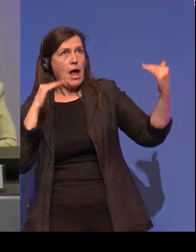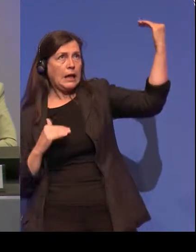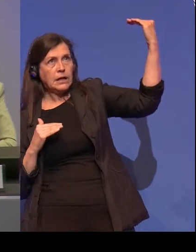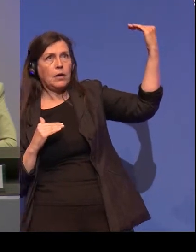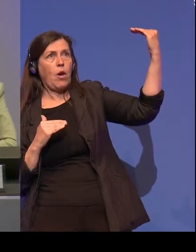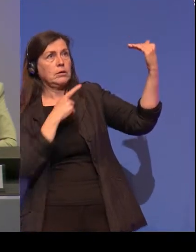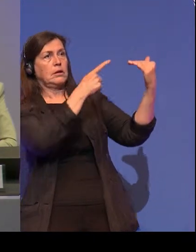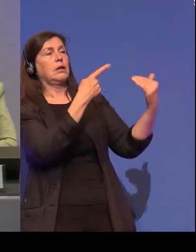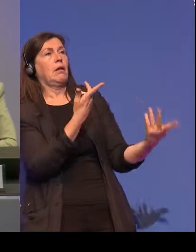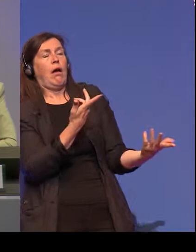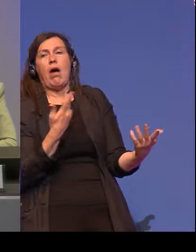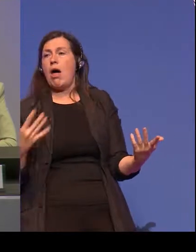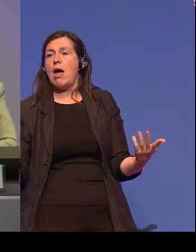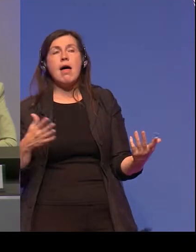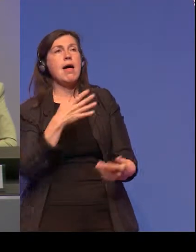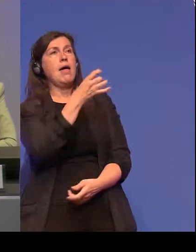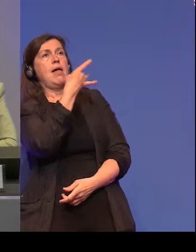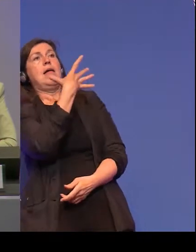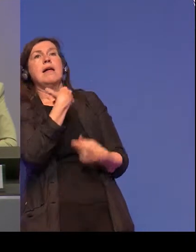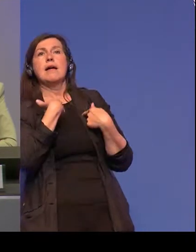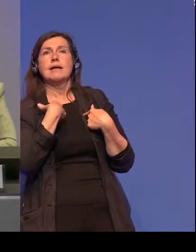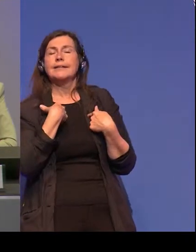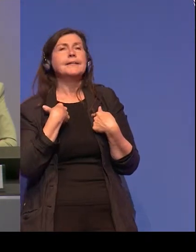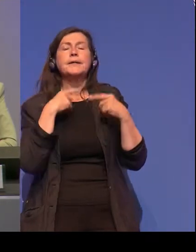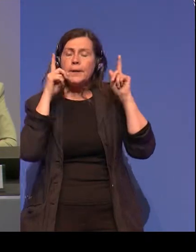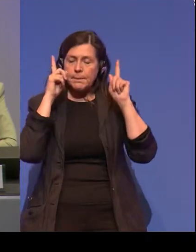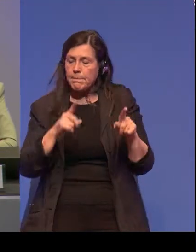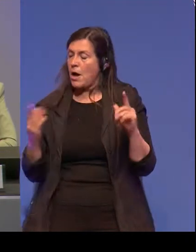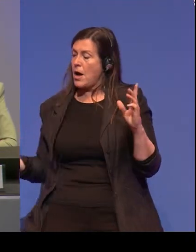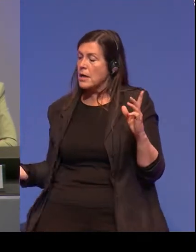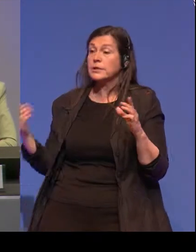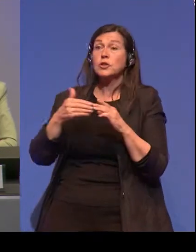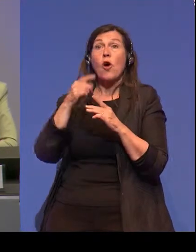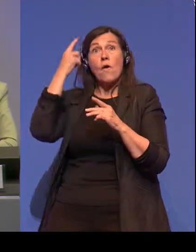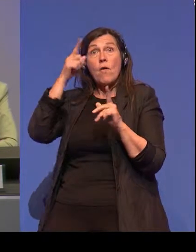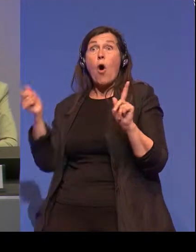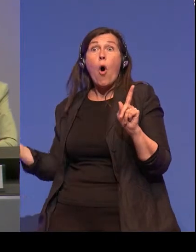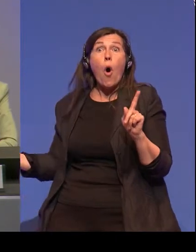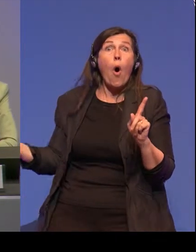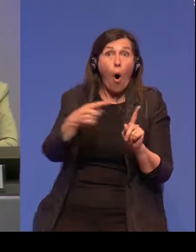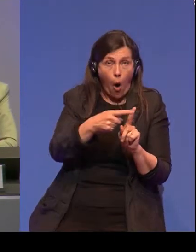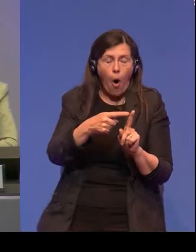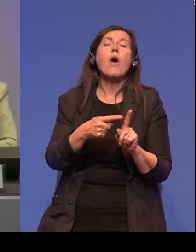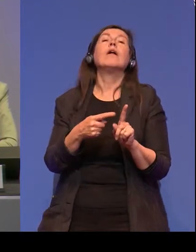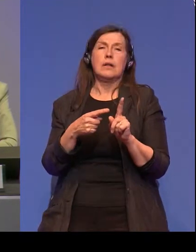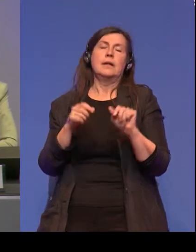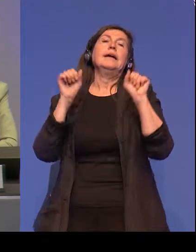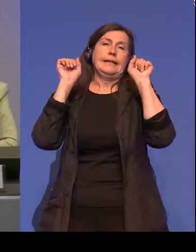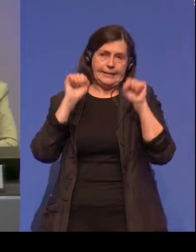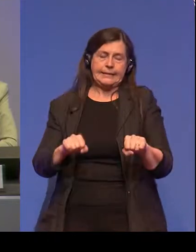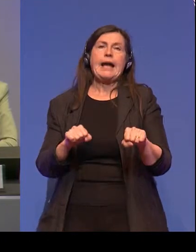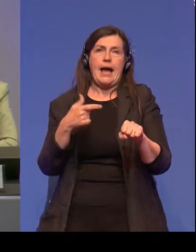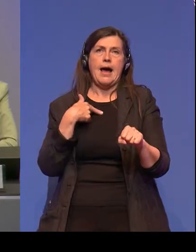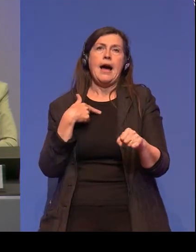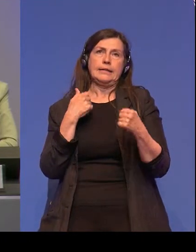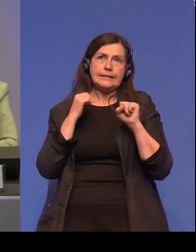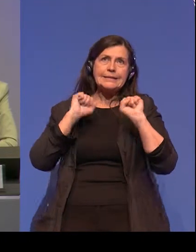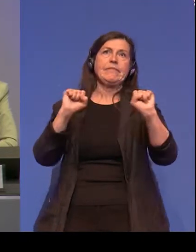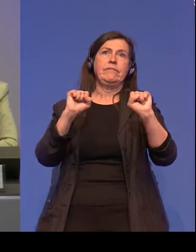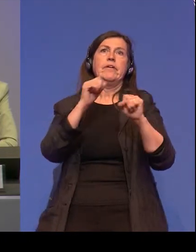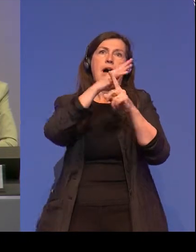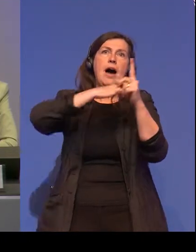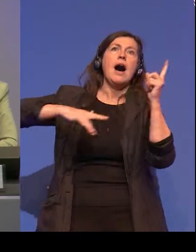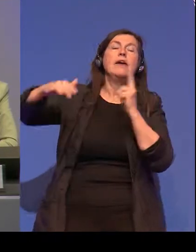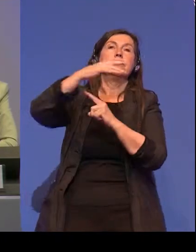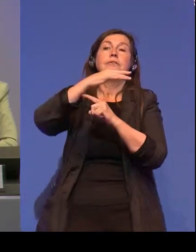ensure just transition for all. Unless we redefine resilience on those critical considerations, defending environment